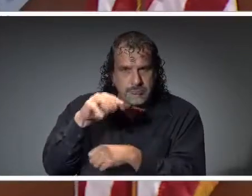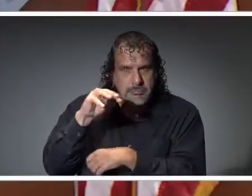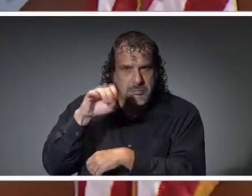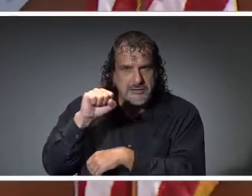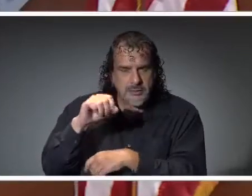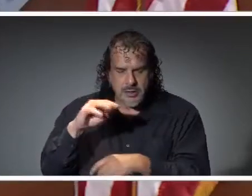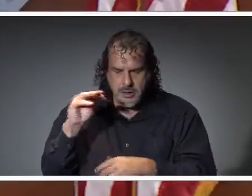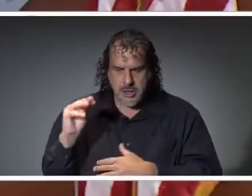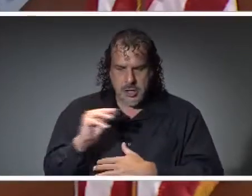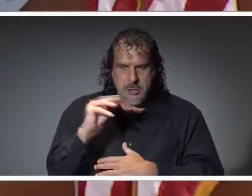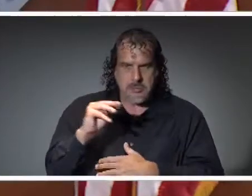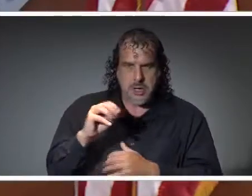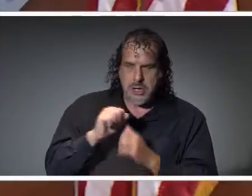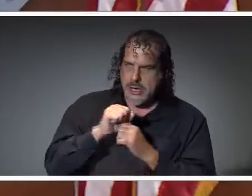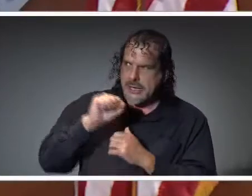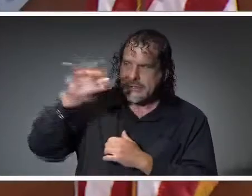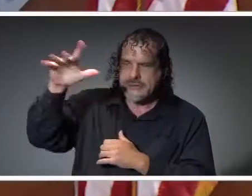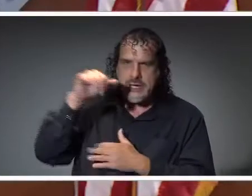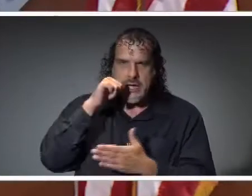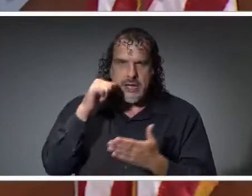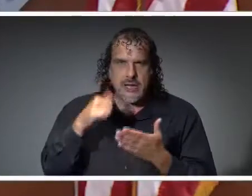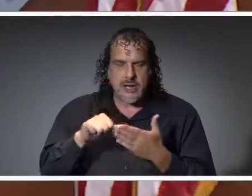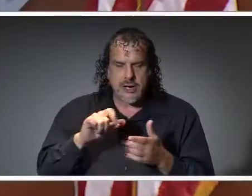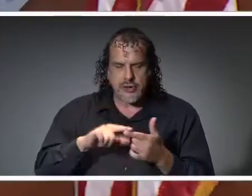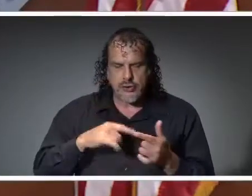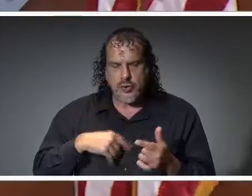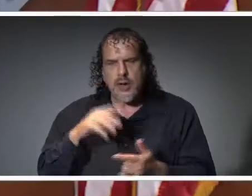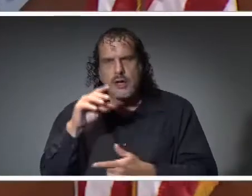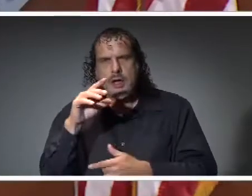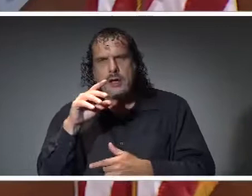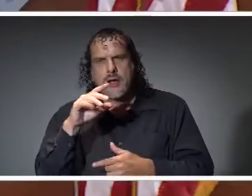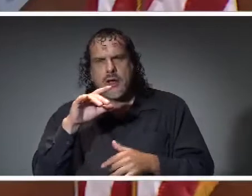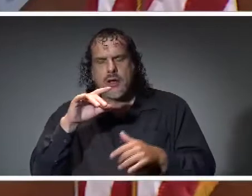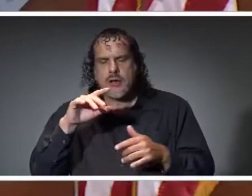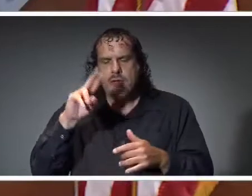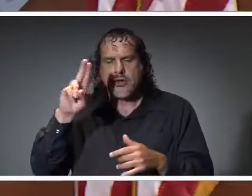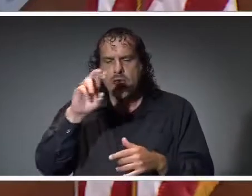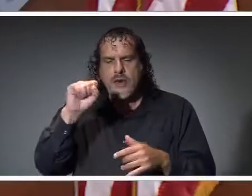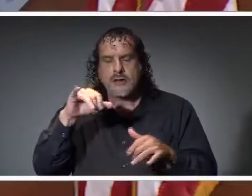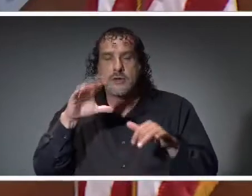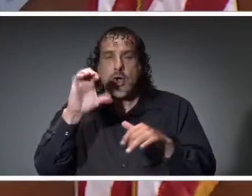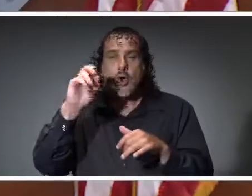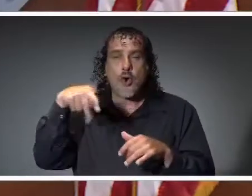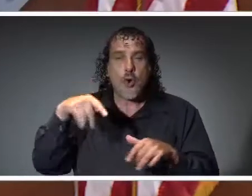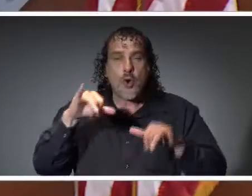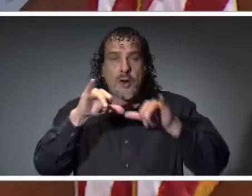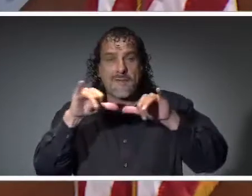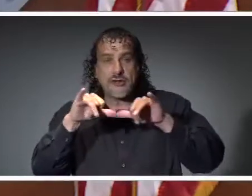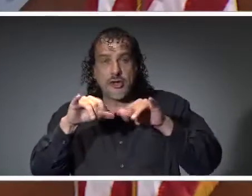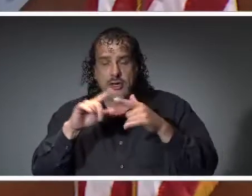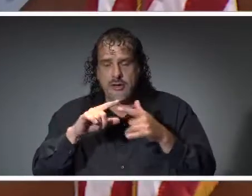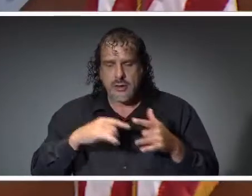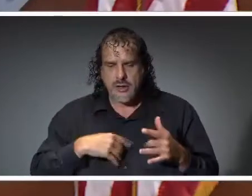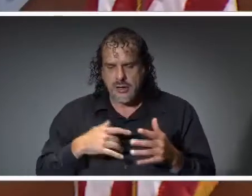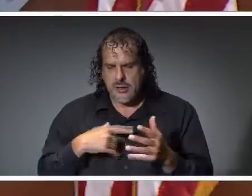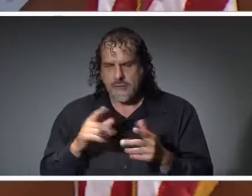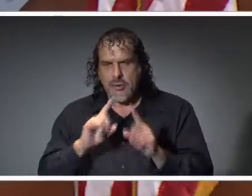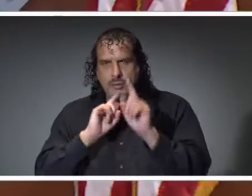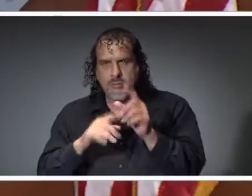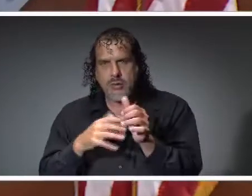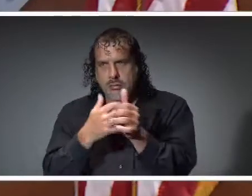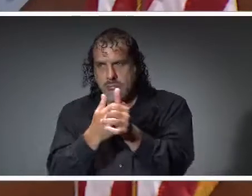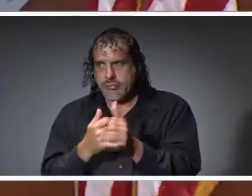sent a letter to the U.S. Army Corps of Engineers sharing a backwater impact report compiled by Director Michelle at